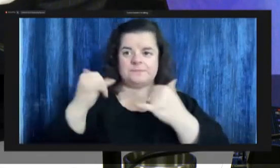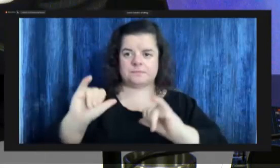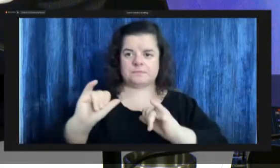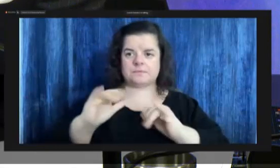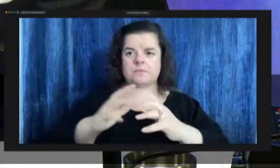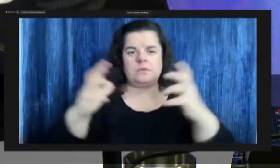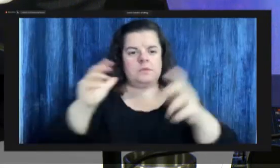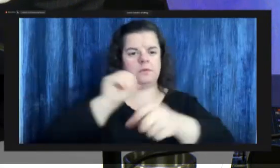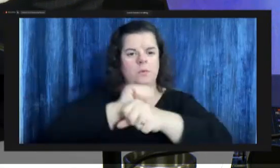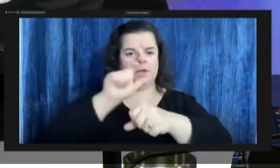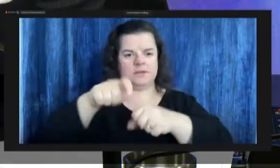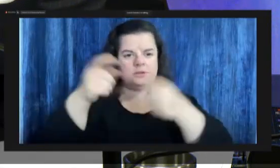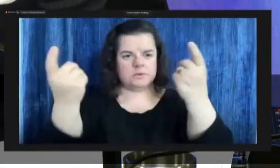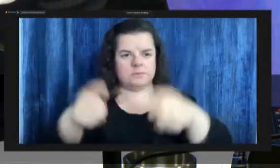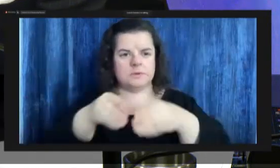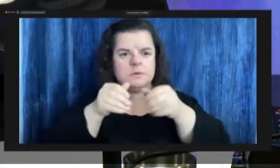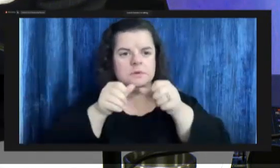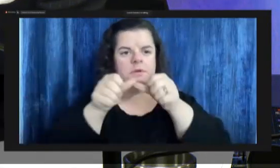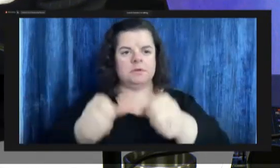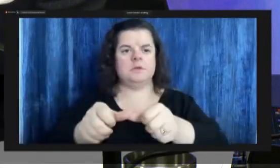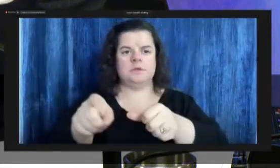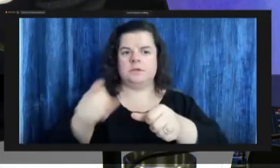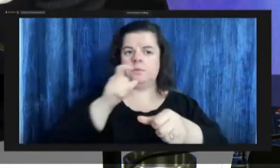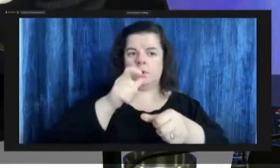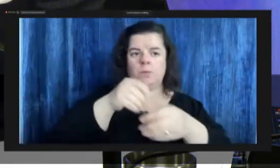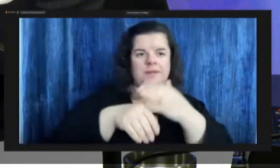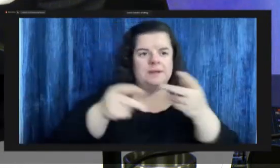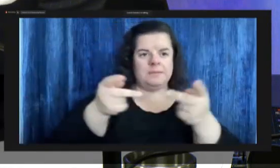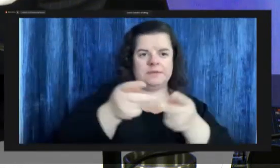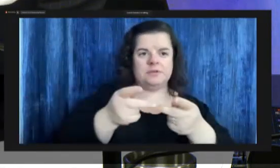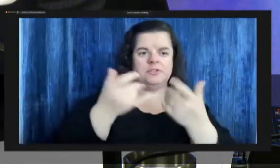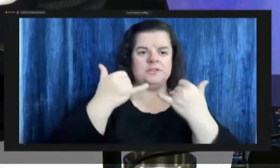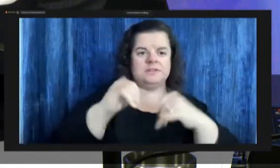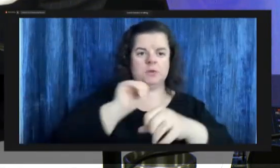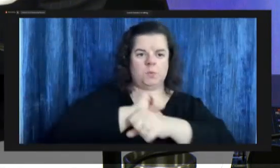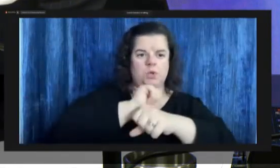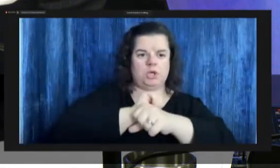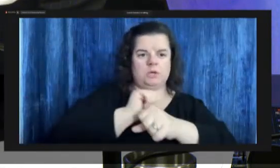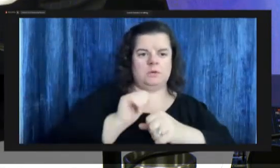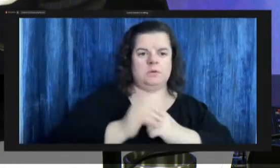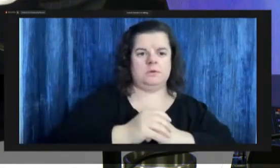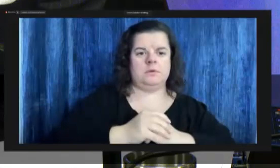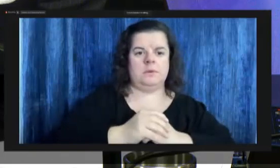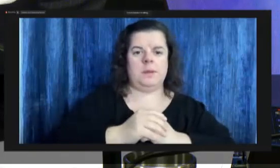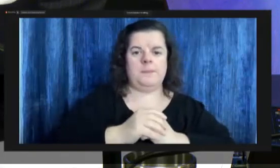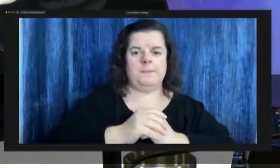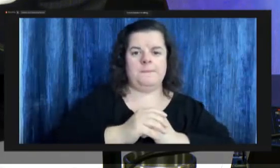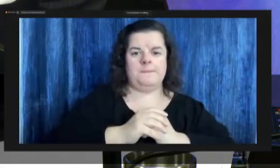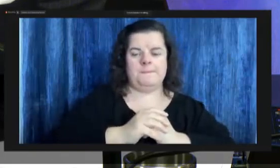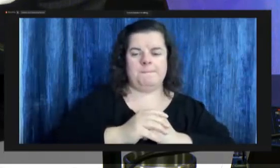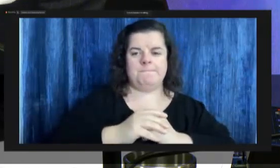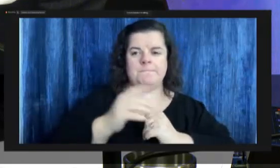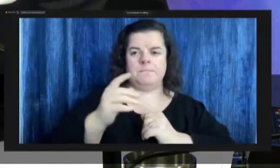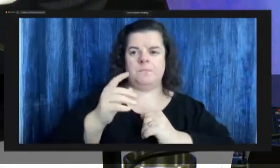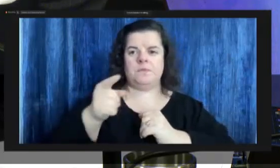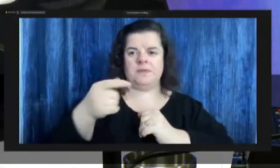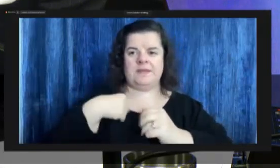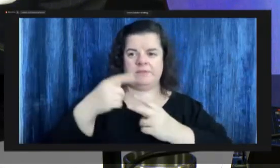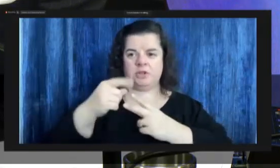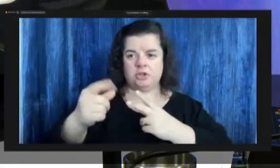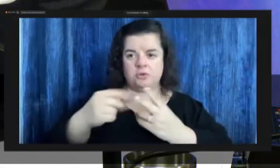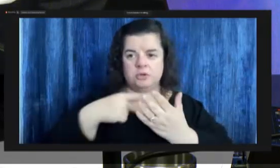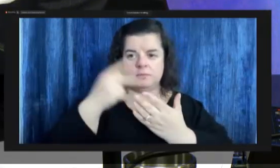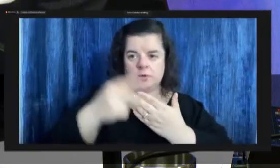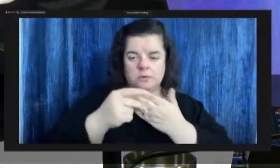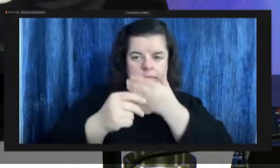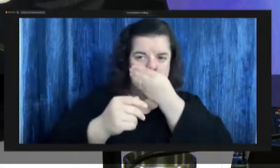work that needs to continue that he won't be able in a position to be working on. So we acknowledge that he has the choice program. There's still